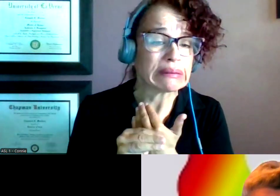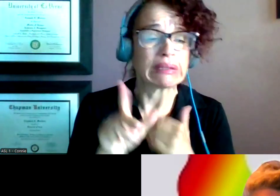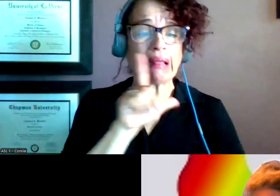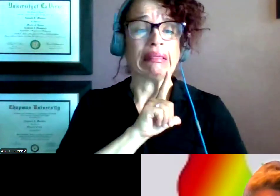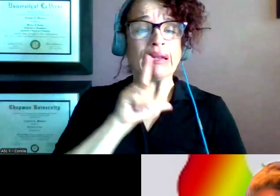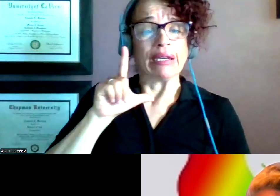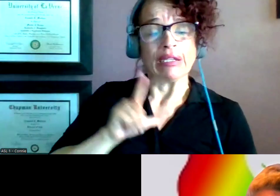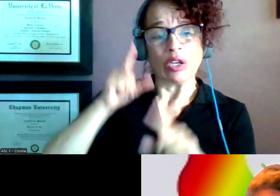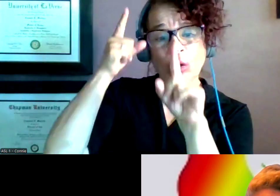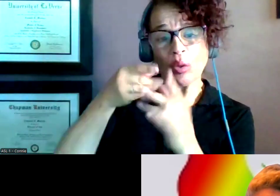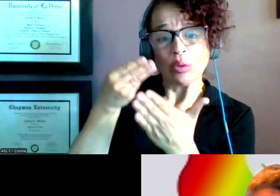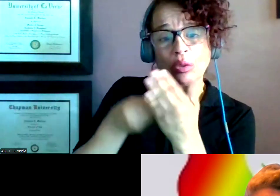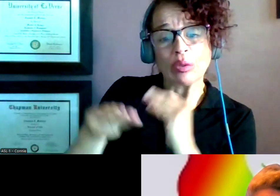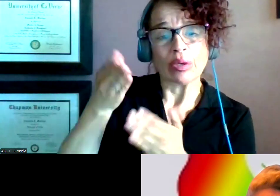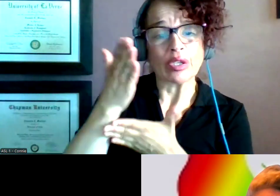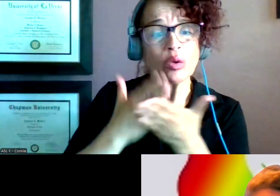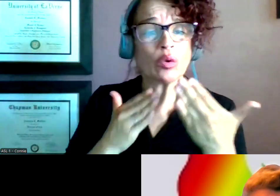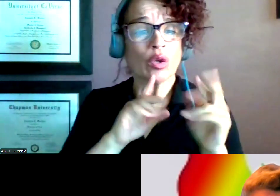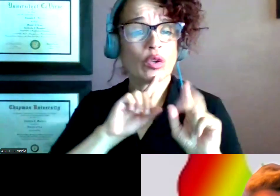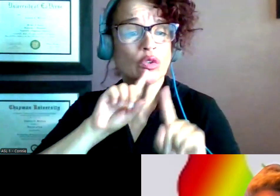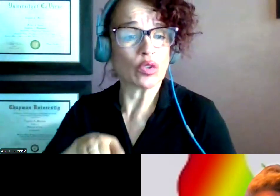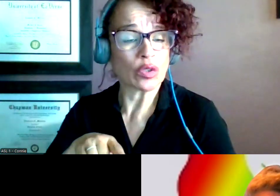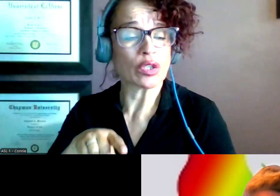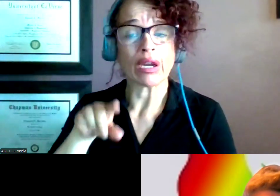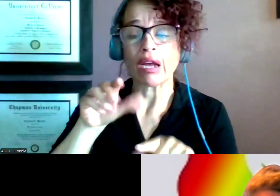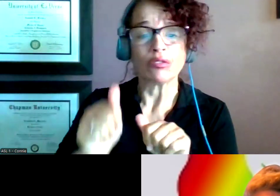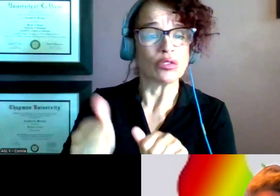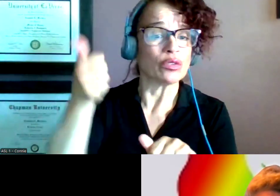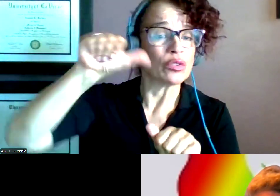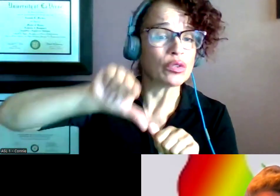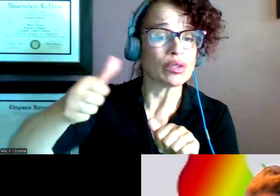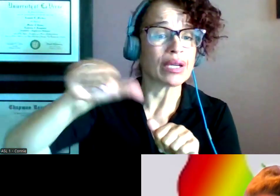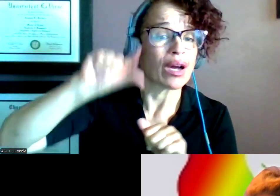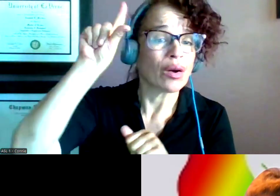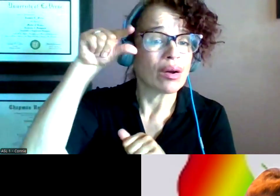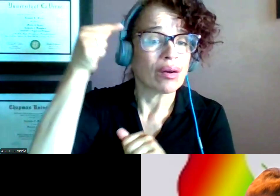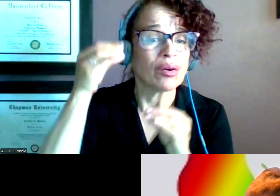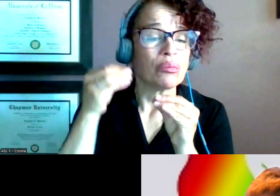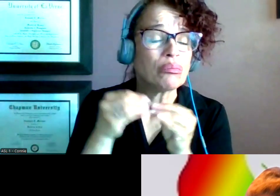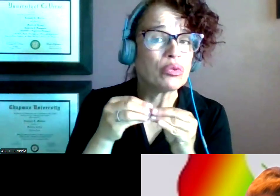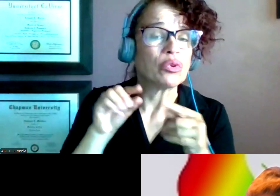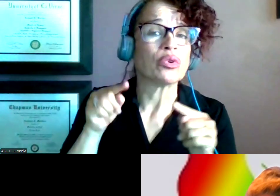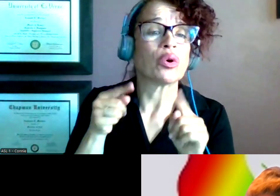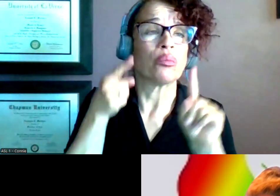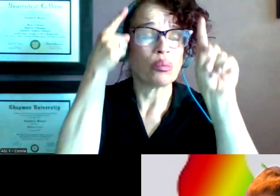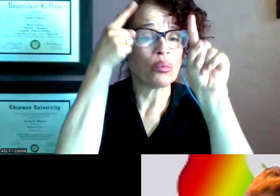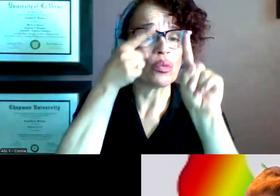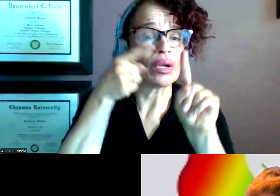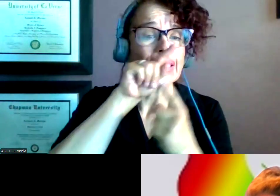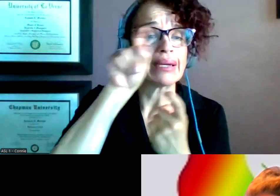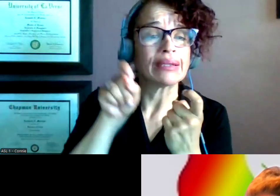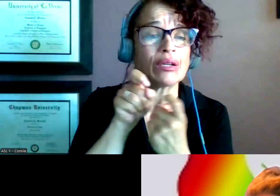legislature's proposed budget has been partially responsive to that advocacy, rejecting some of the governor's more harmful proposals that specifically